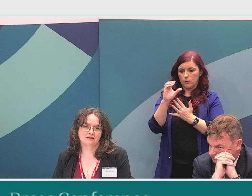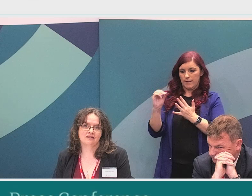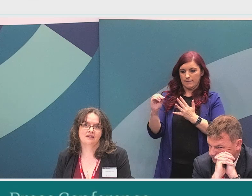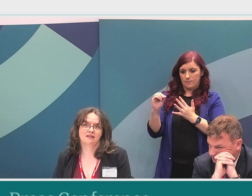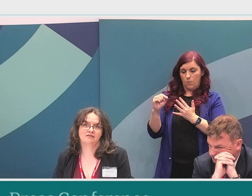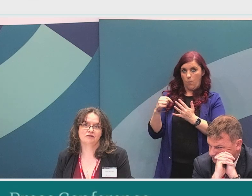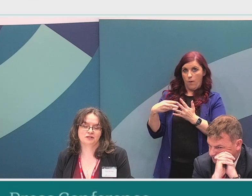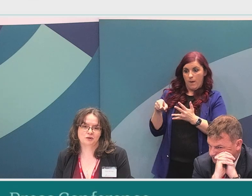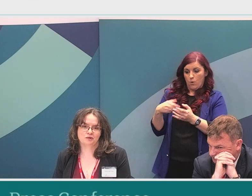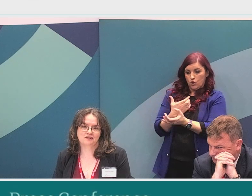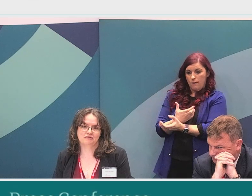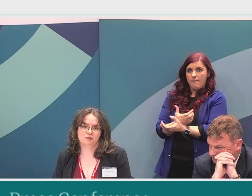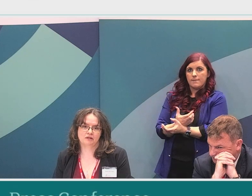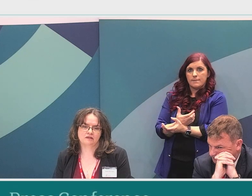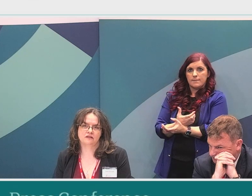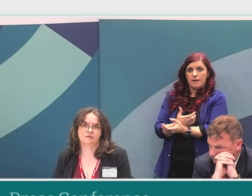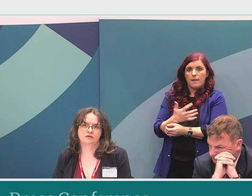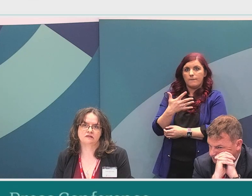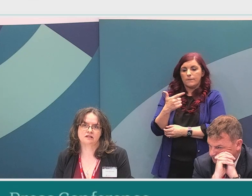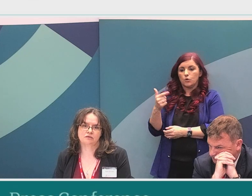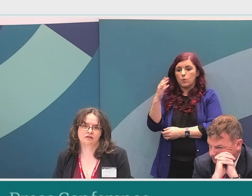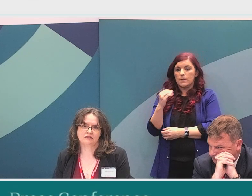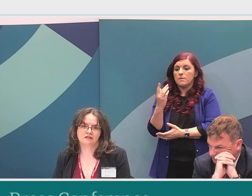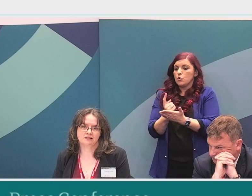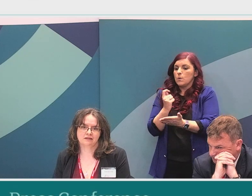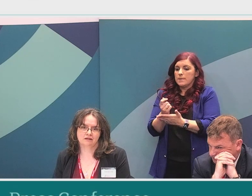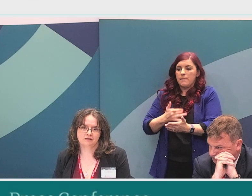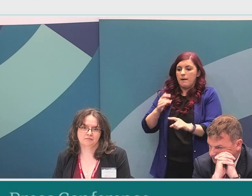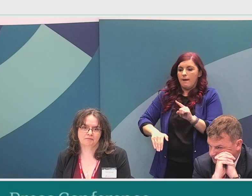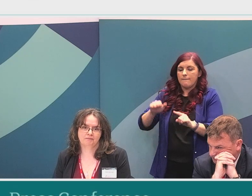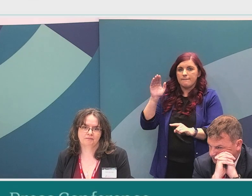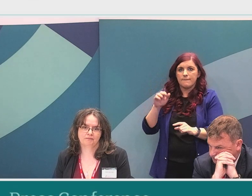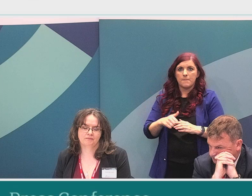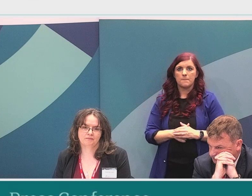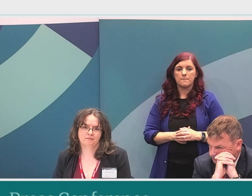child, and 52% of females have experienced sexual violence in their lifetime.